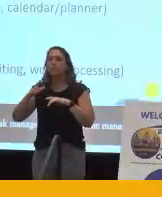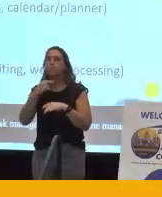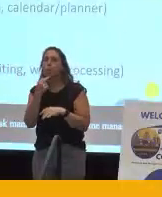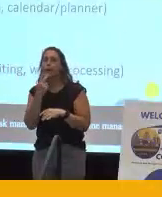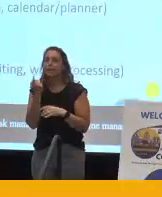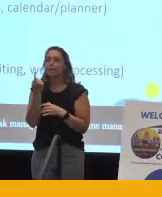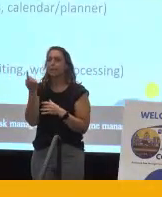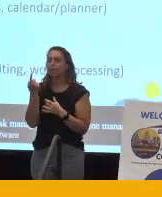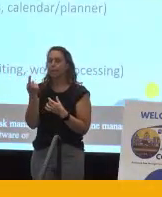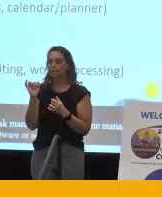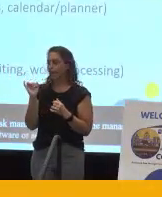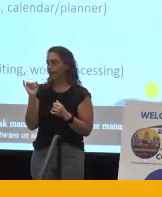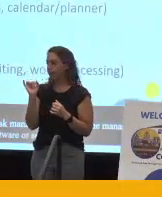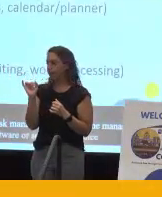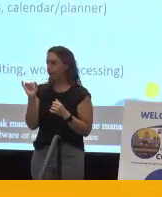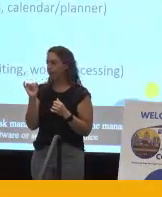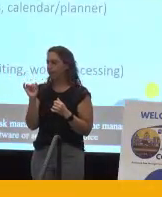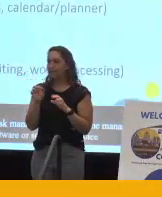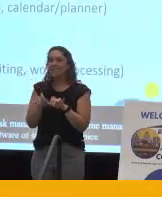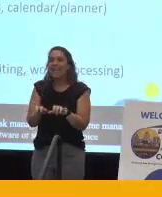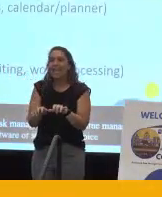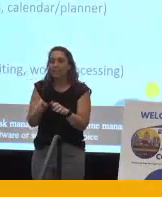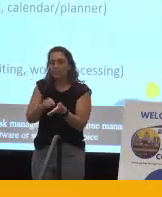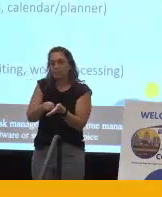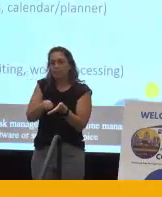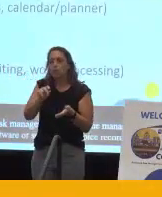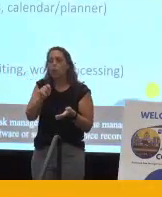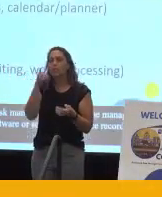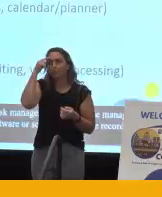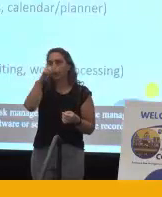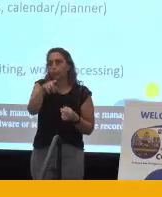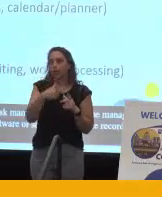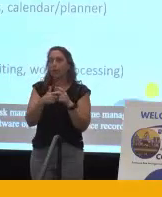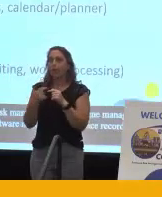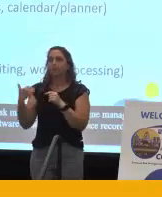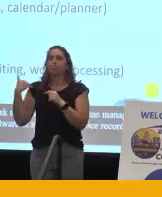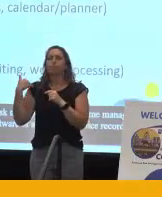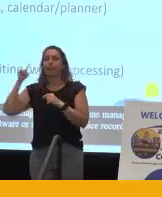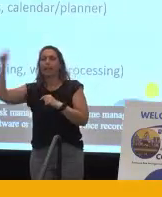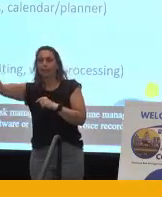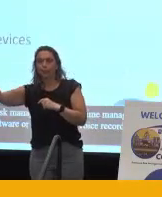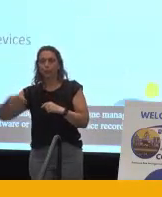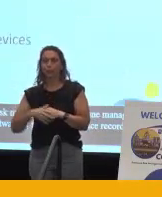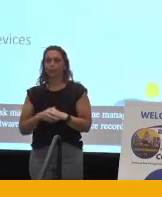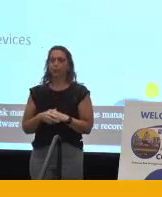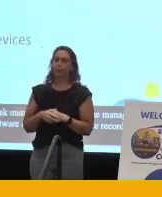that would take like a note for you to then remind you at a later point in time.